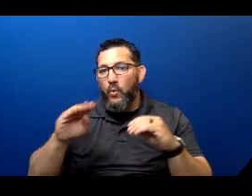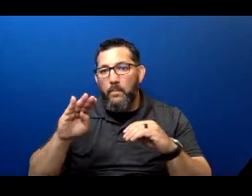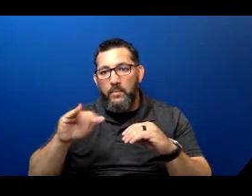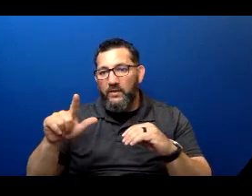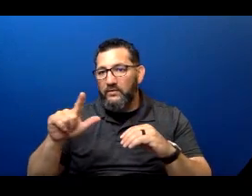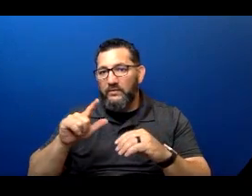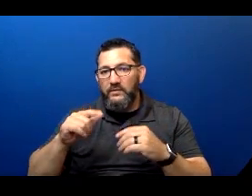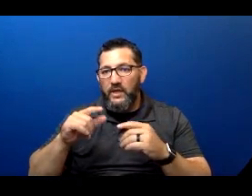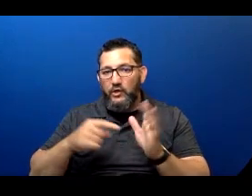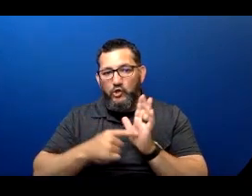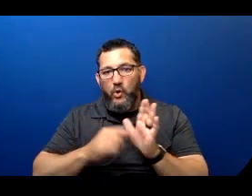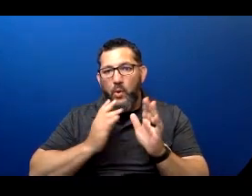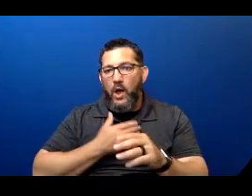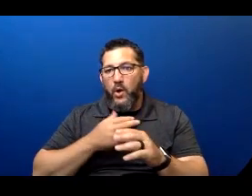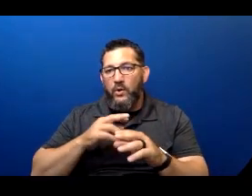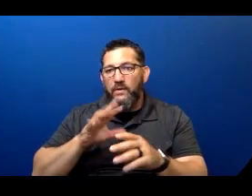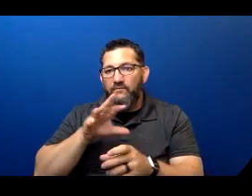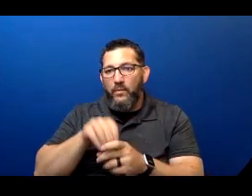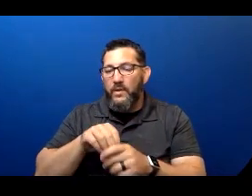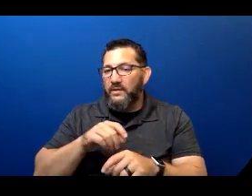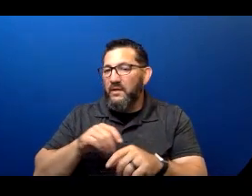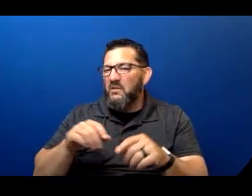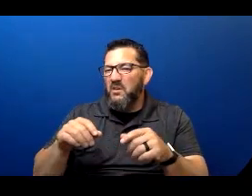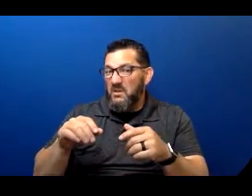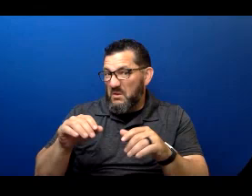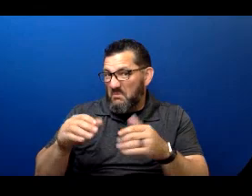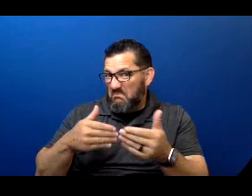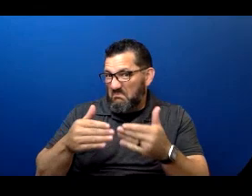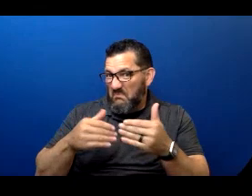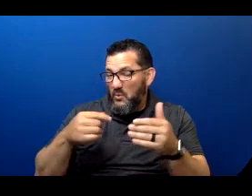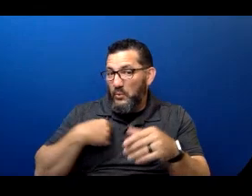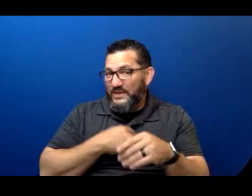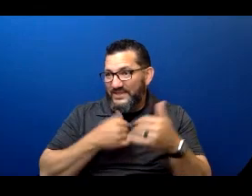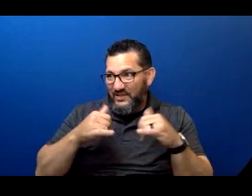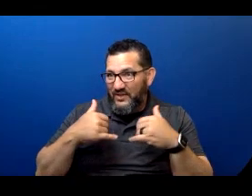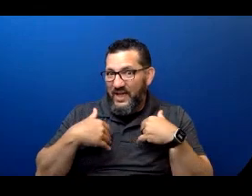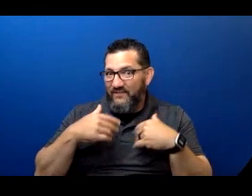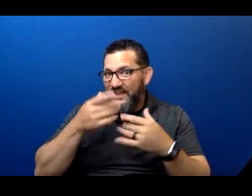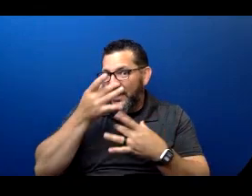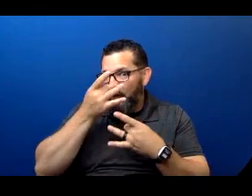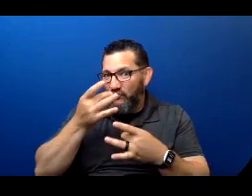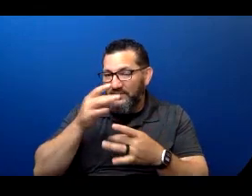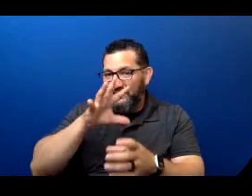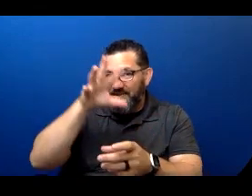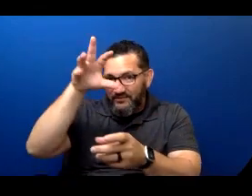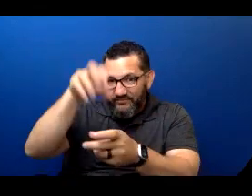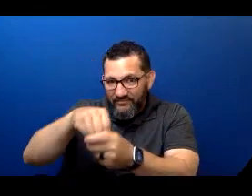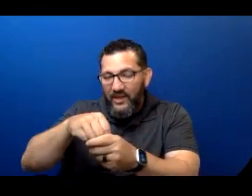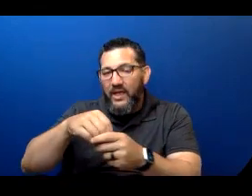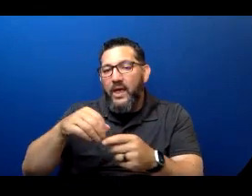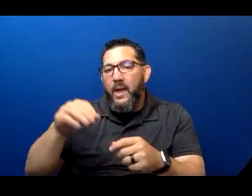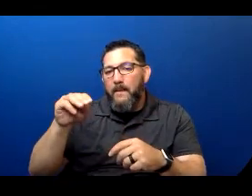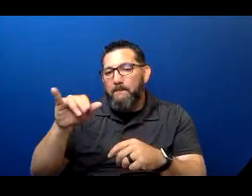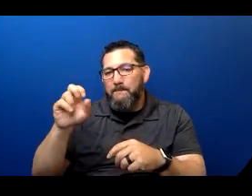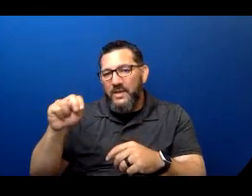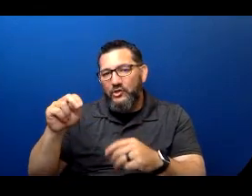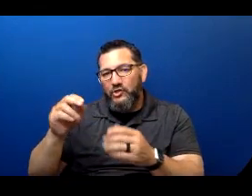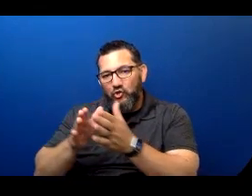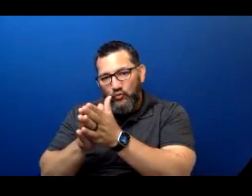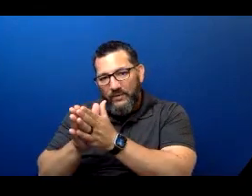directly. But having said that, we still maintain a very vested interest, and it's a mission-driven interest in many of the